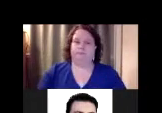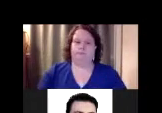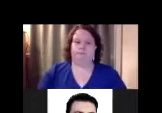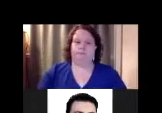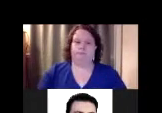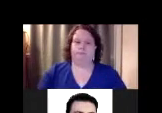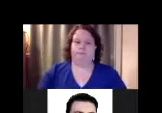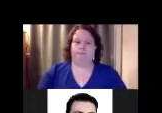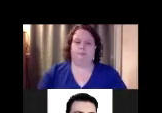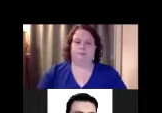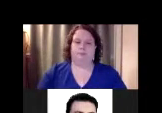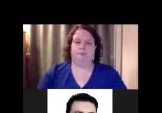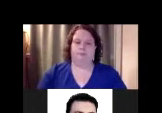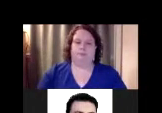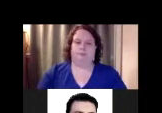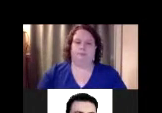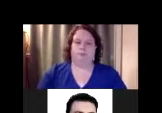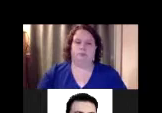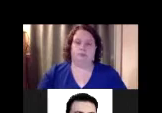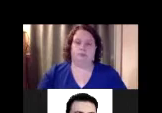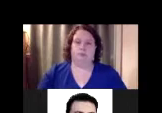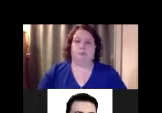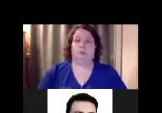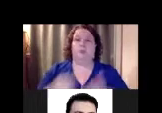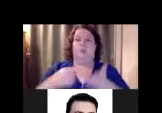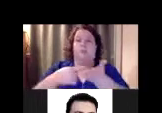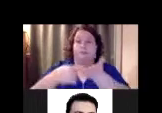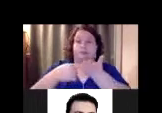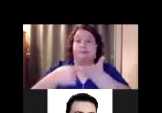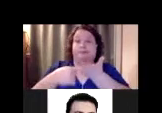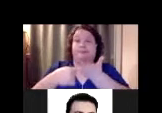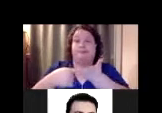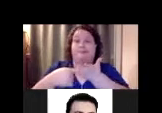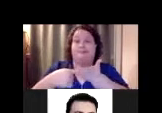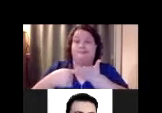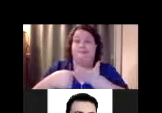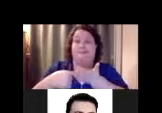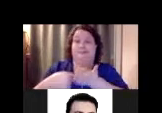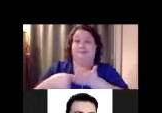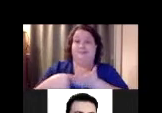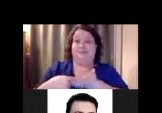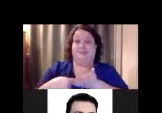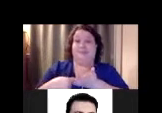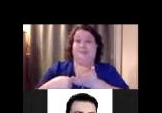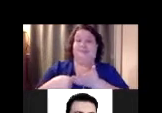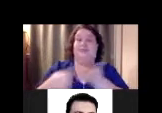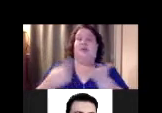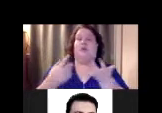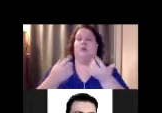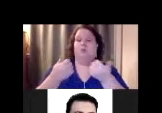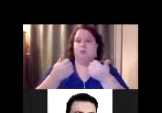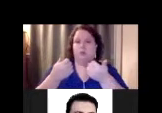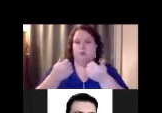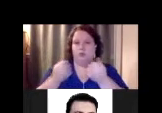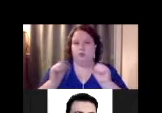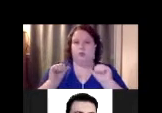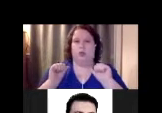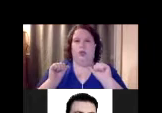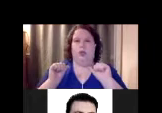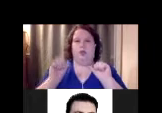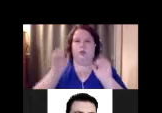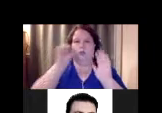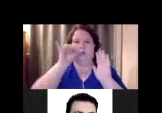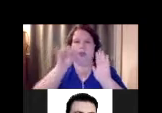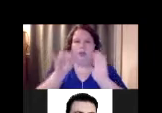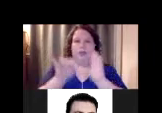into each level and we back out, what we've started to do is try and identify a framework to help guide the master